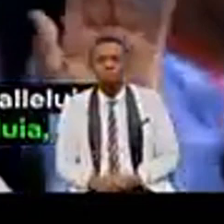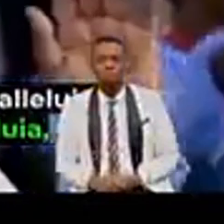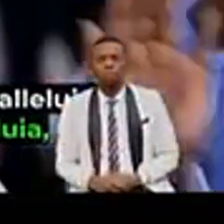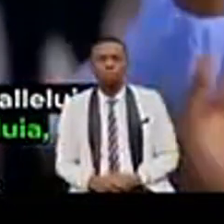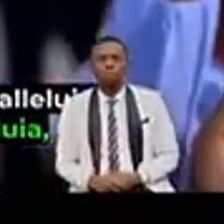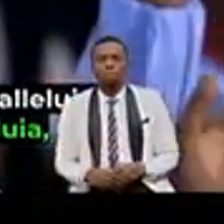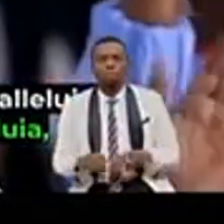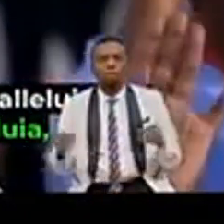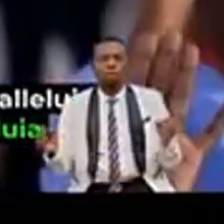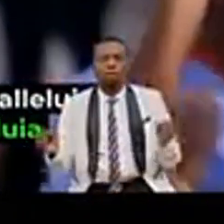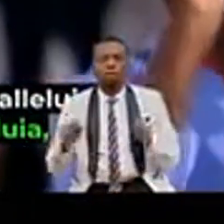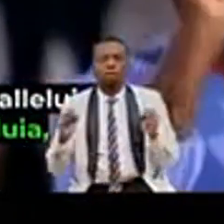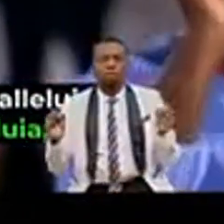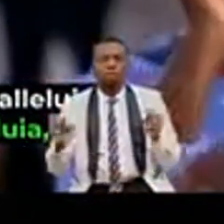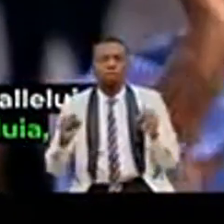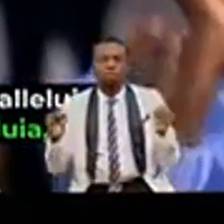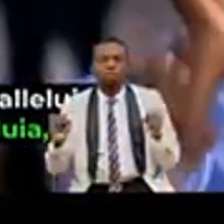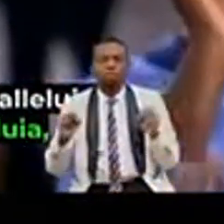Hallelujah!